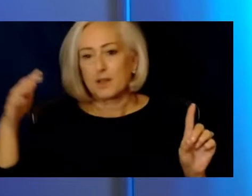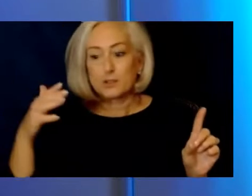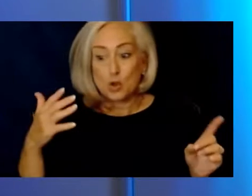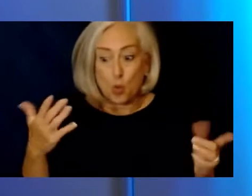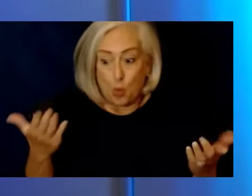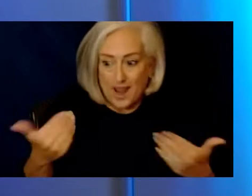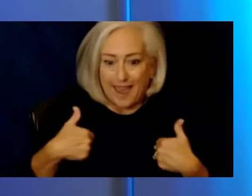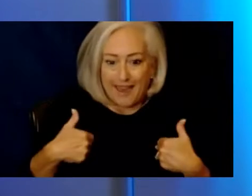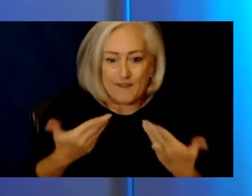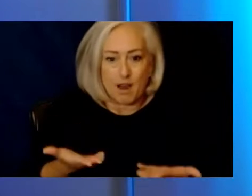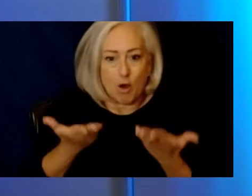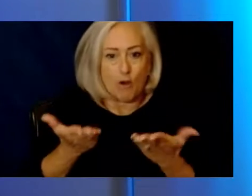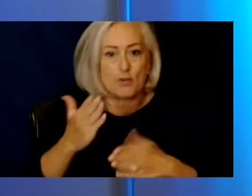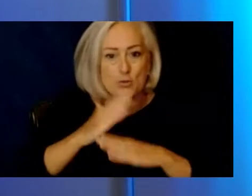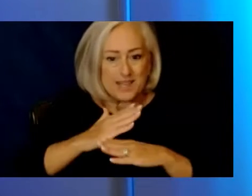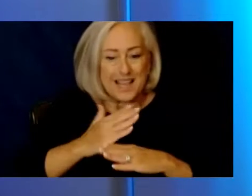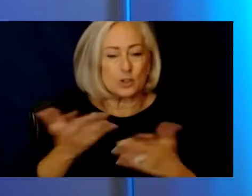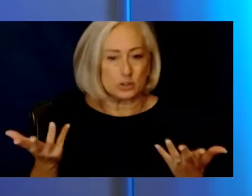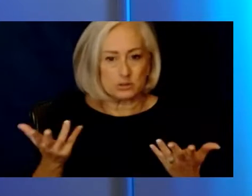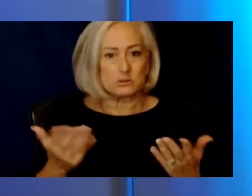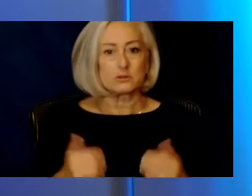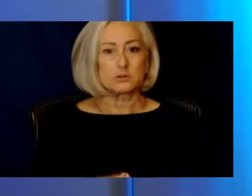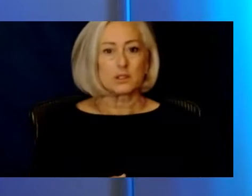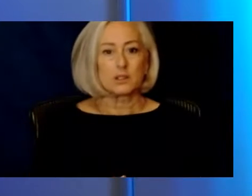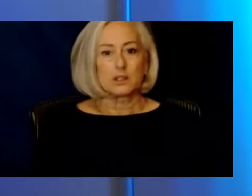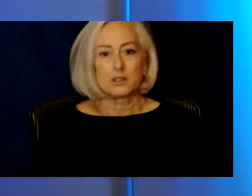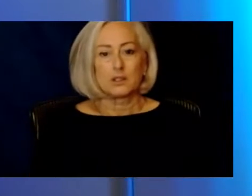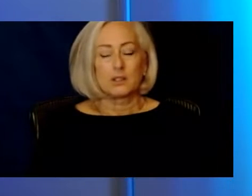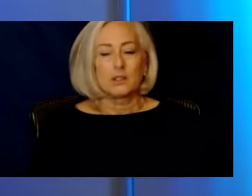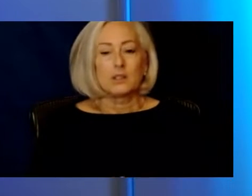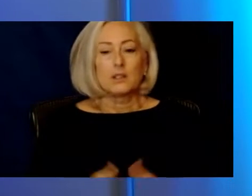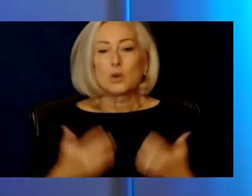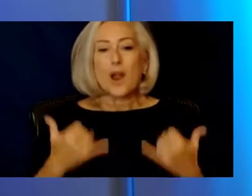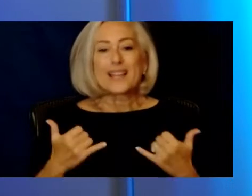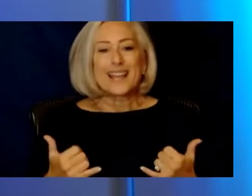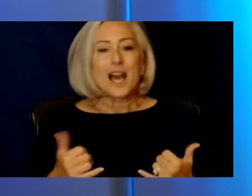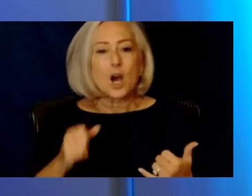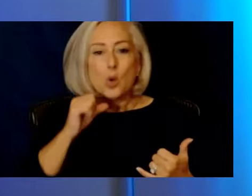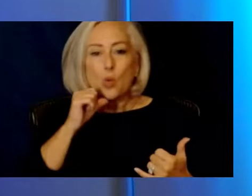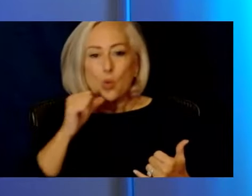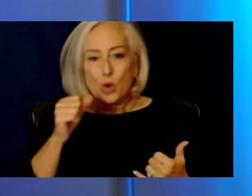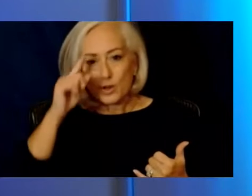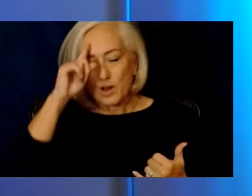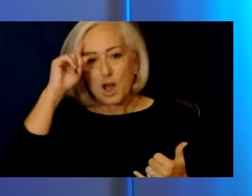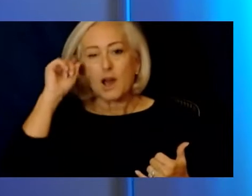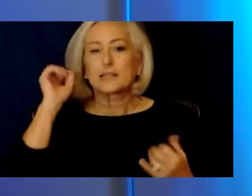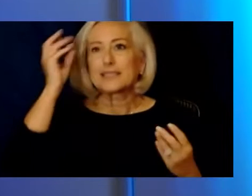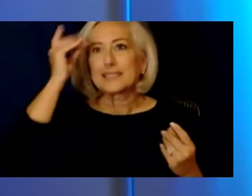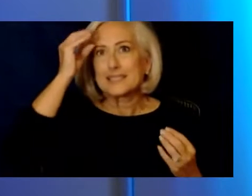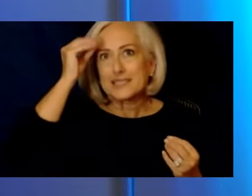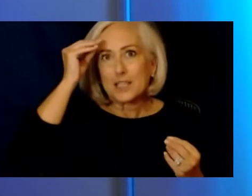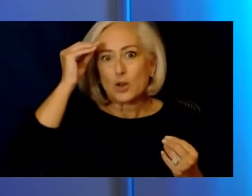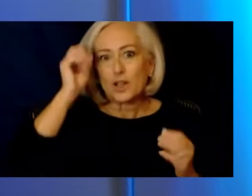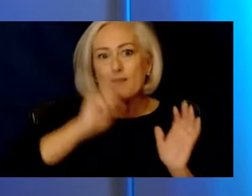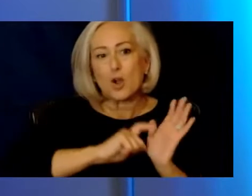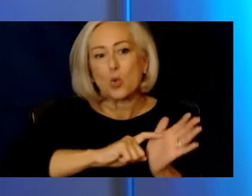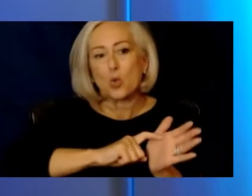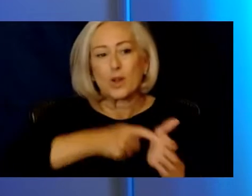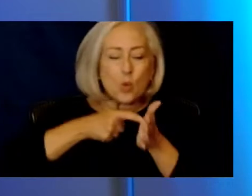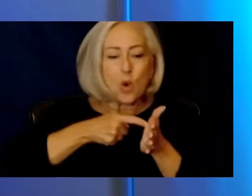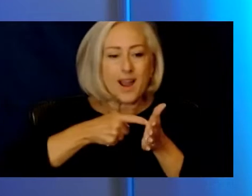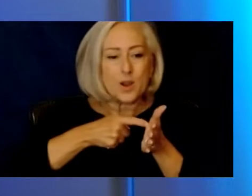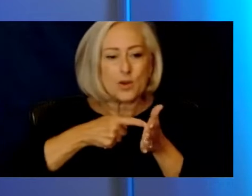We're not at the point yet of considering even the possibility of mandates. There haven't been discussion about